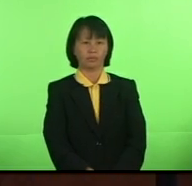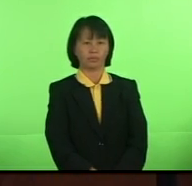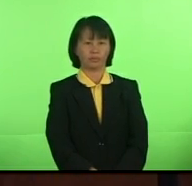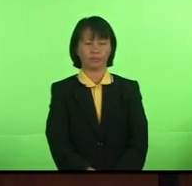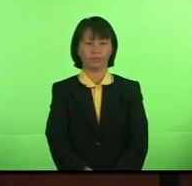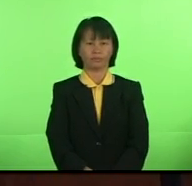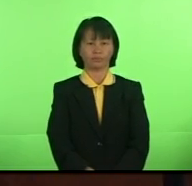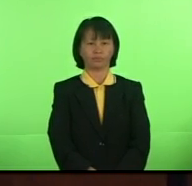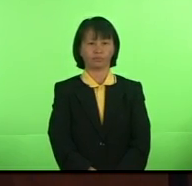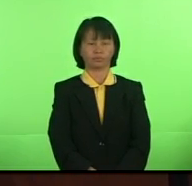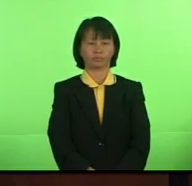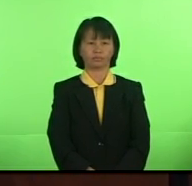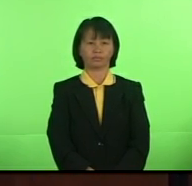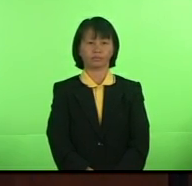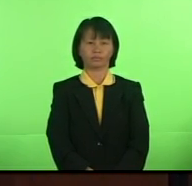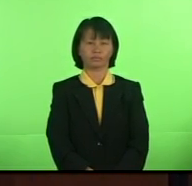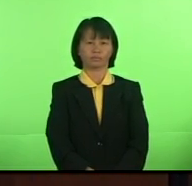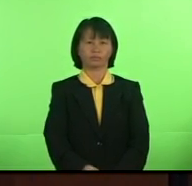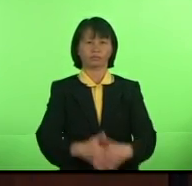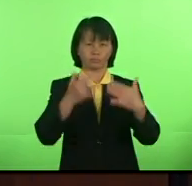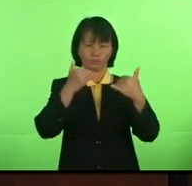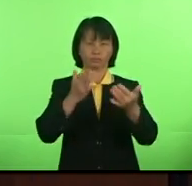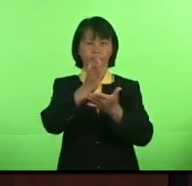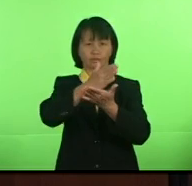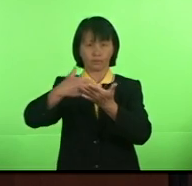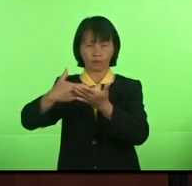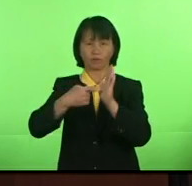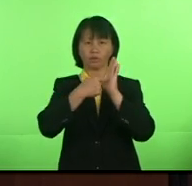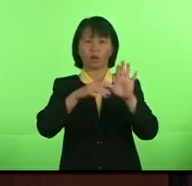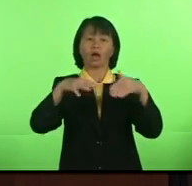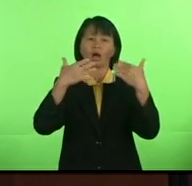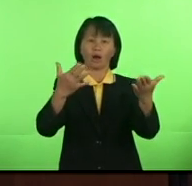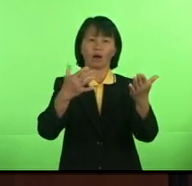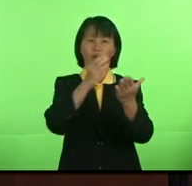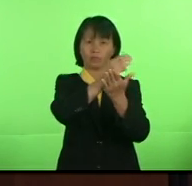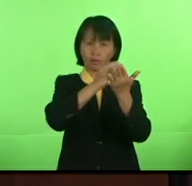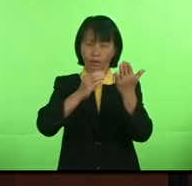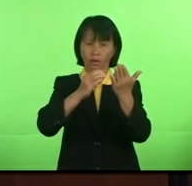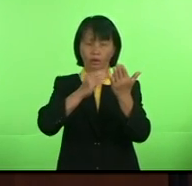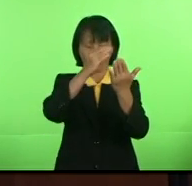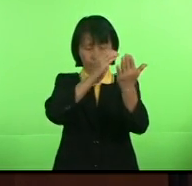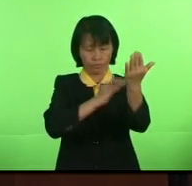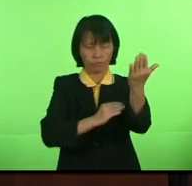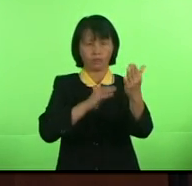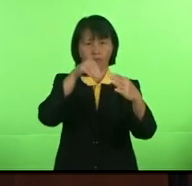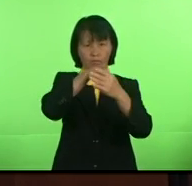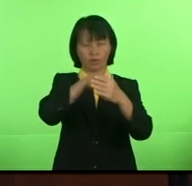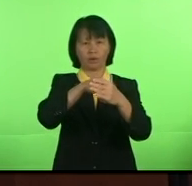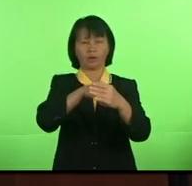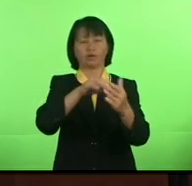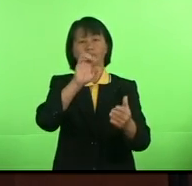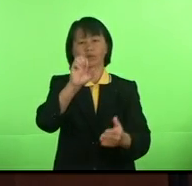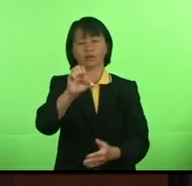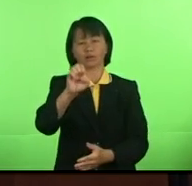Okay. Students, this section will show you how paragraphs develop in essay writing. It is